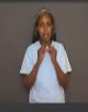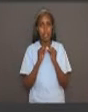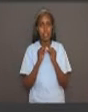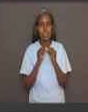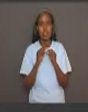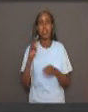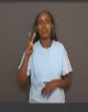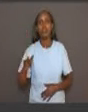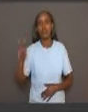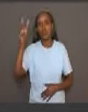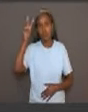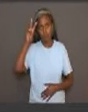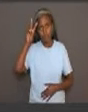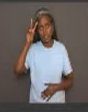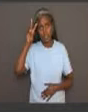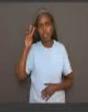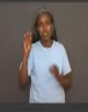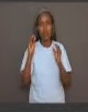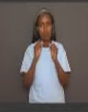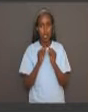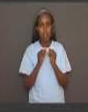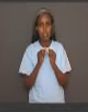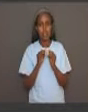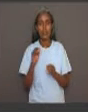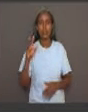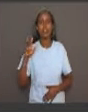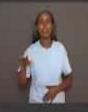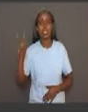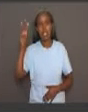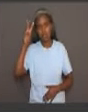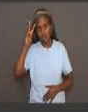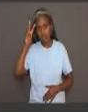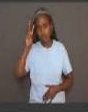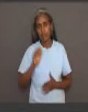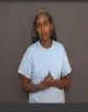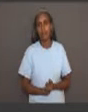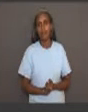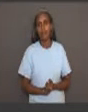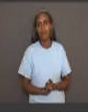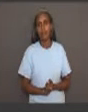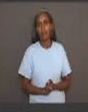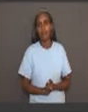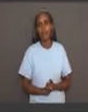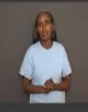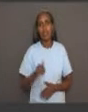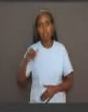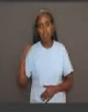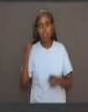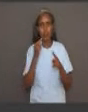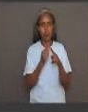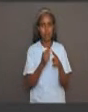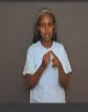plus 2 squared plus 3 squared. In other